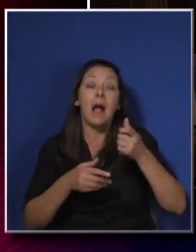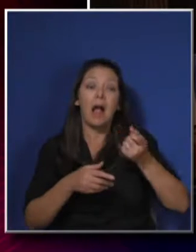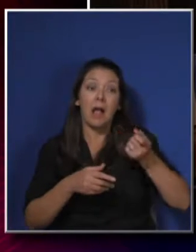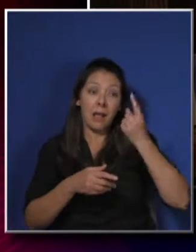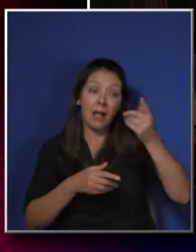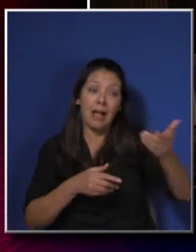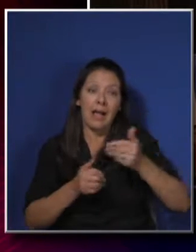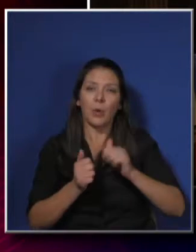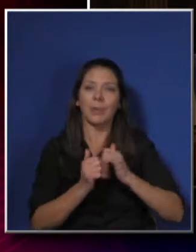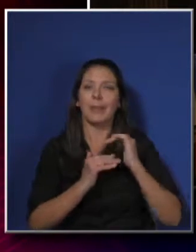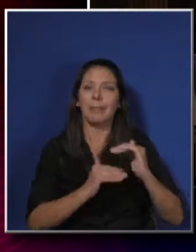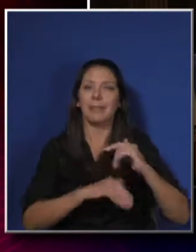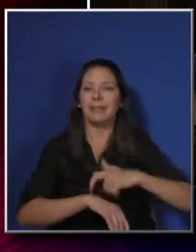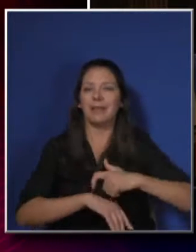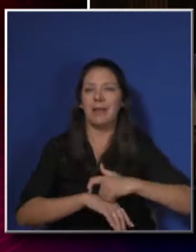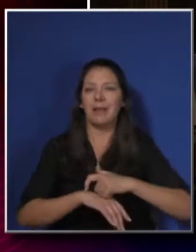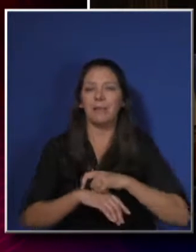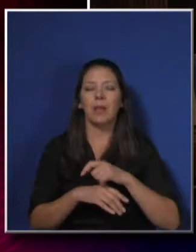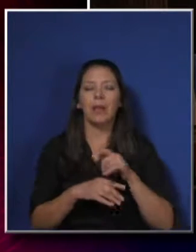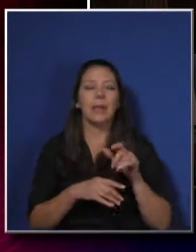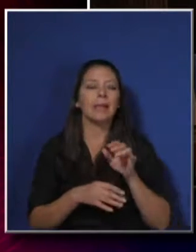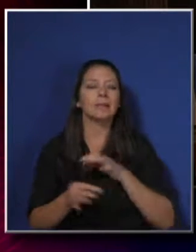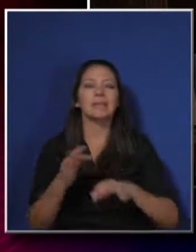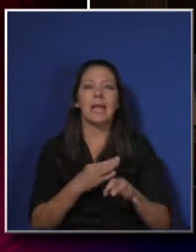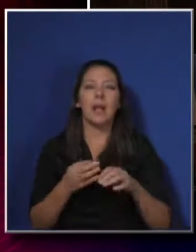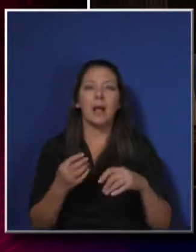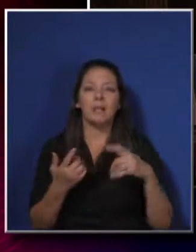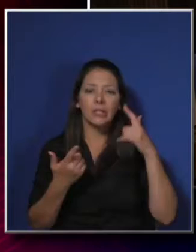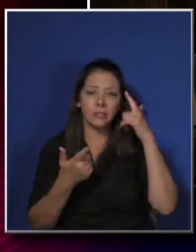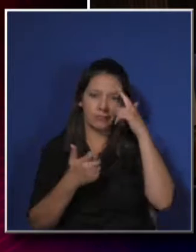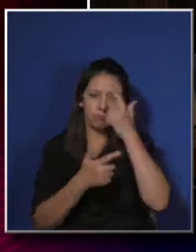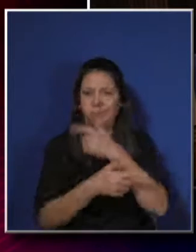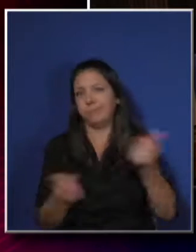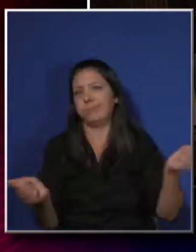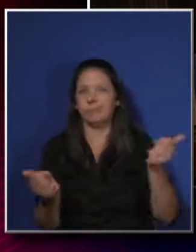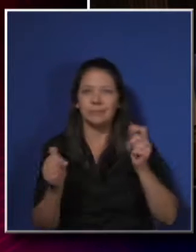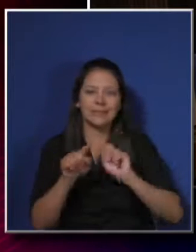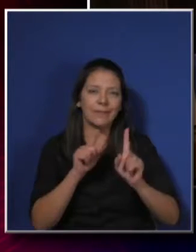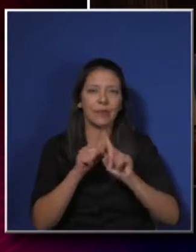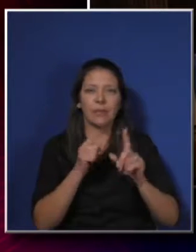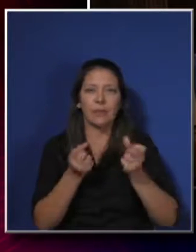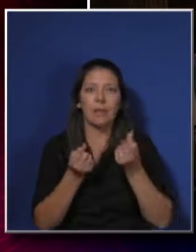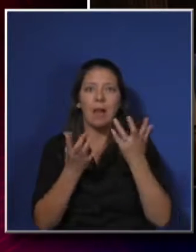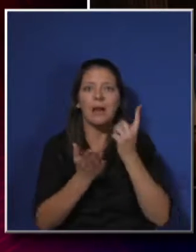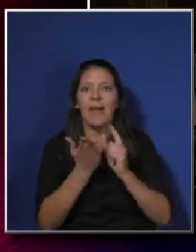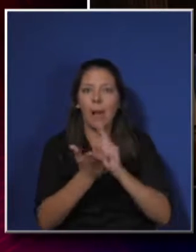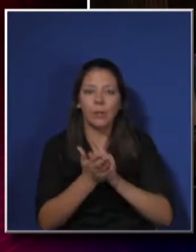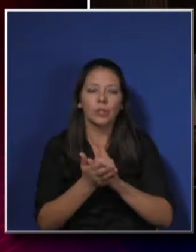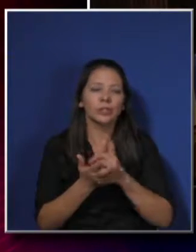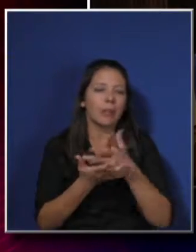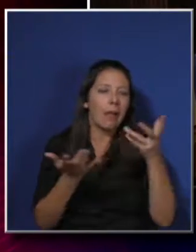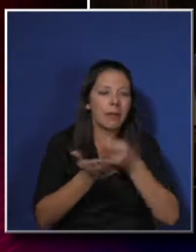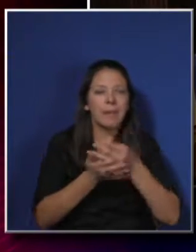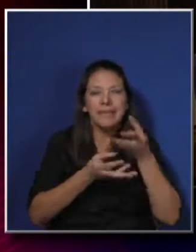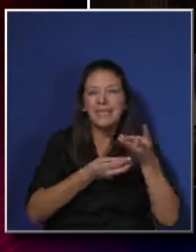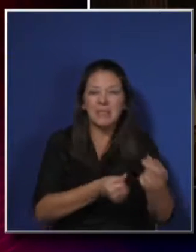type basis, as opposed to a very, very large number of hours and large number of dollars expended.